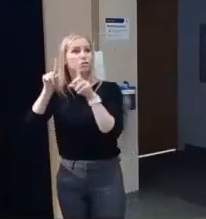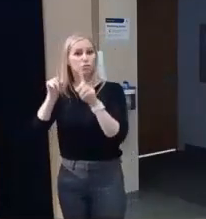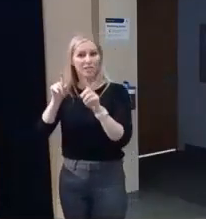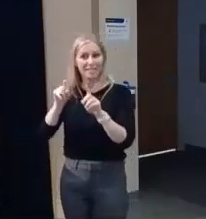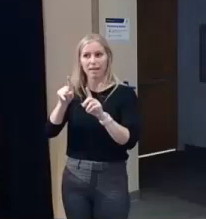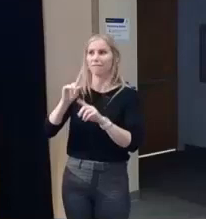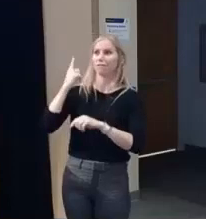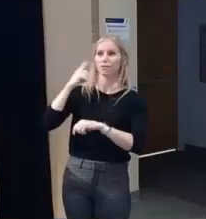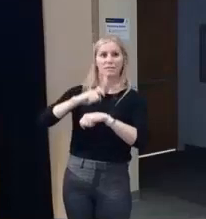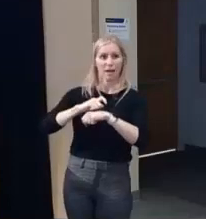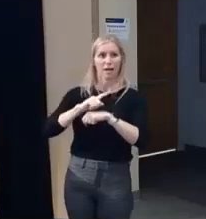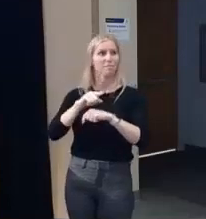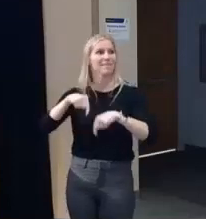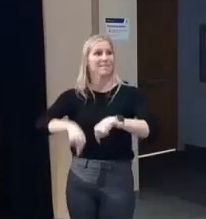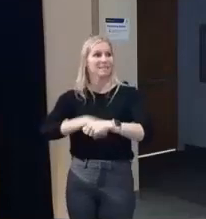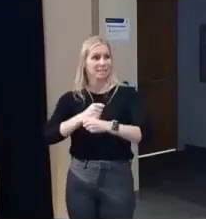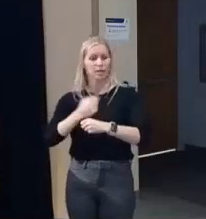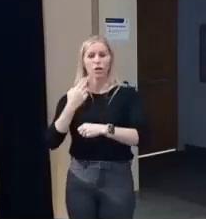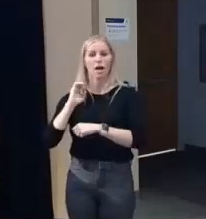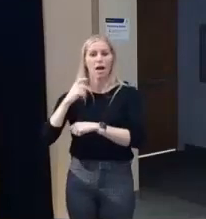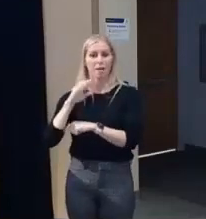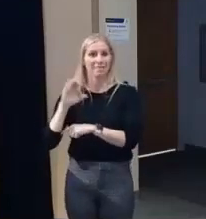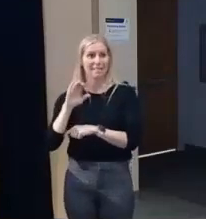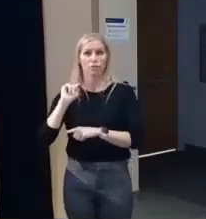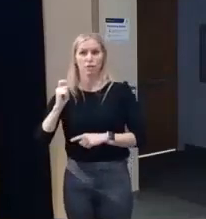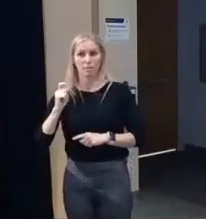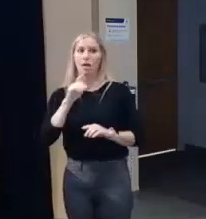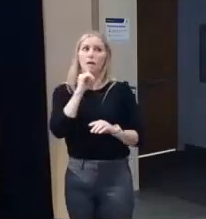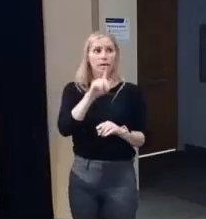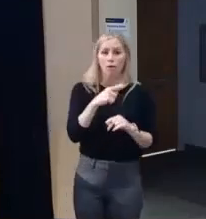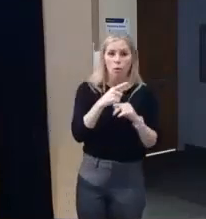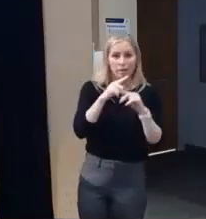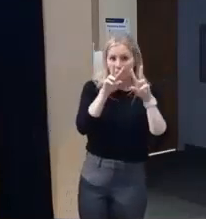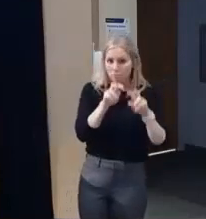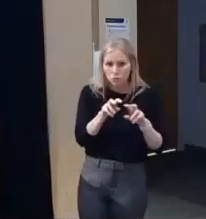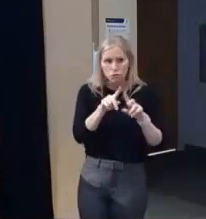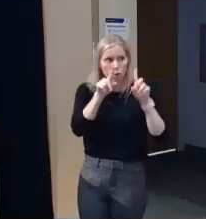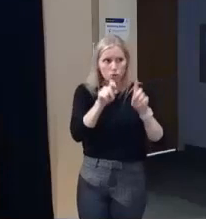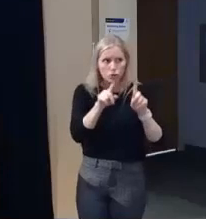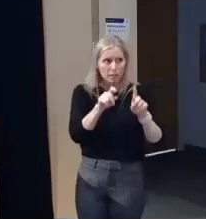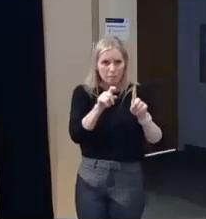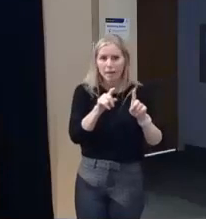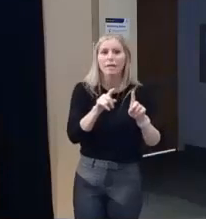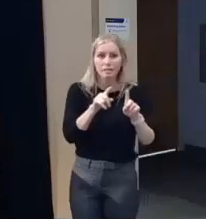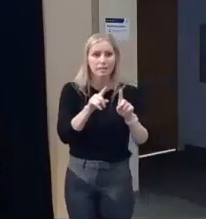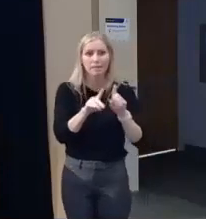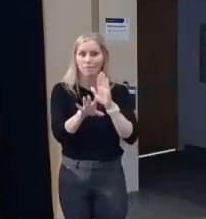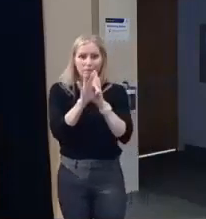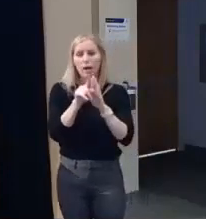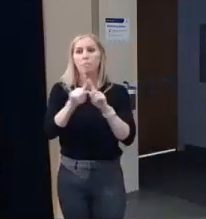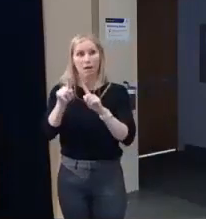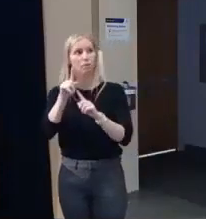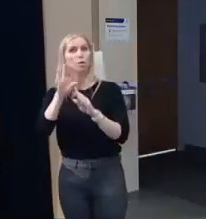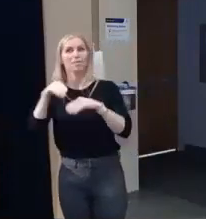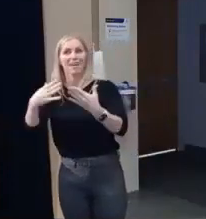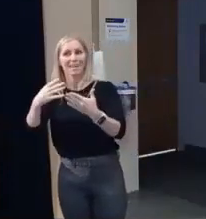is providing hepatitis C treatment, not just screening and not just referrals, but within our clinic, we are providing